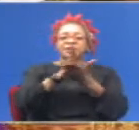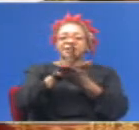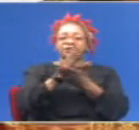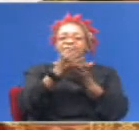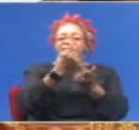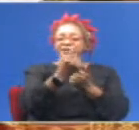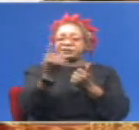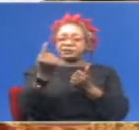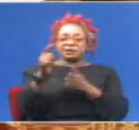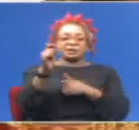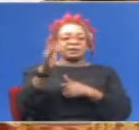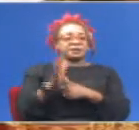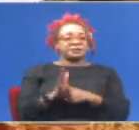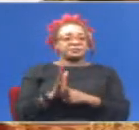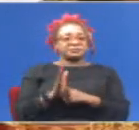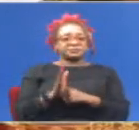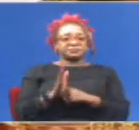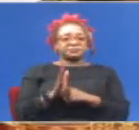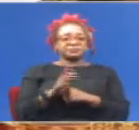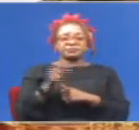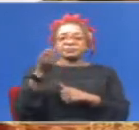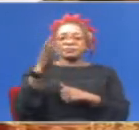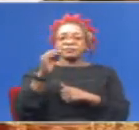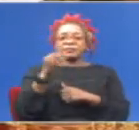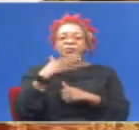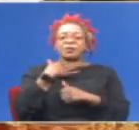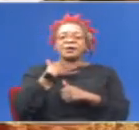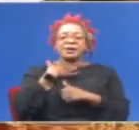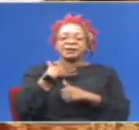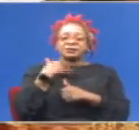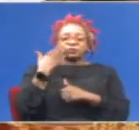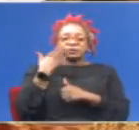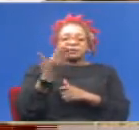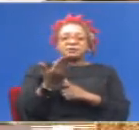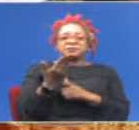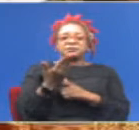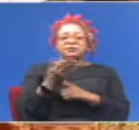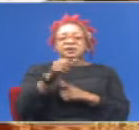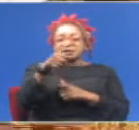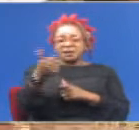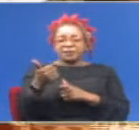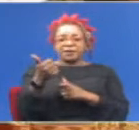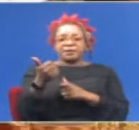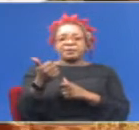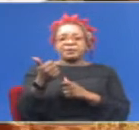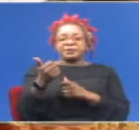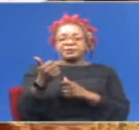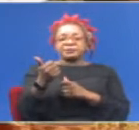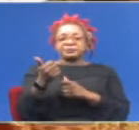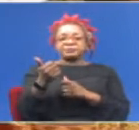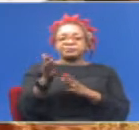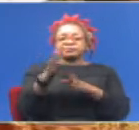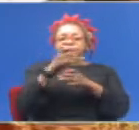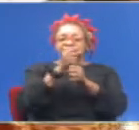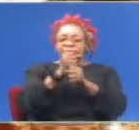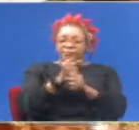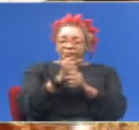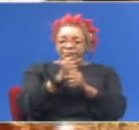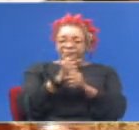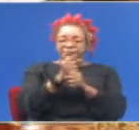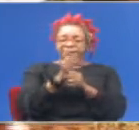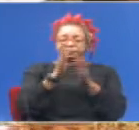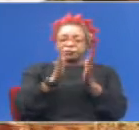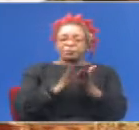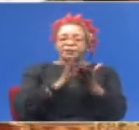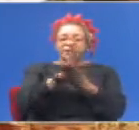every Kenyan. Therefore, we'd like to see other organizations, particularly human rights